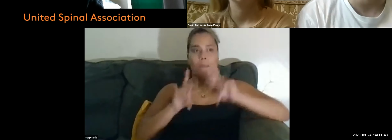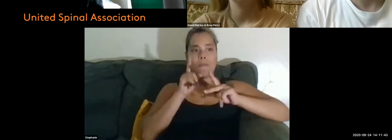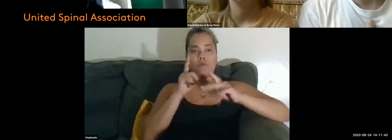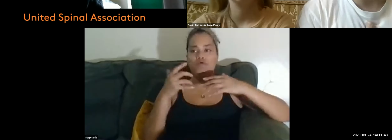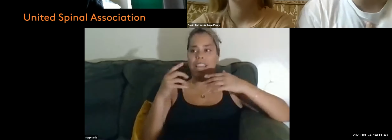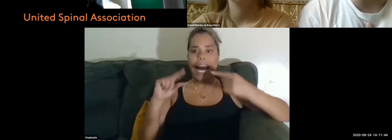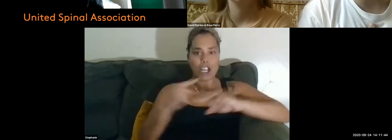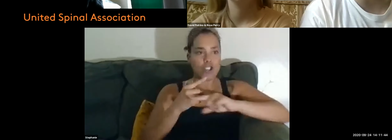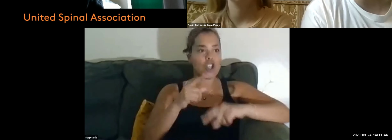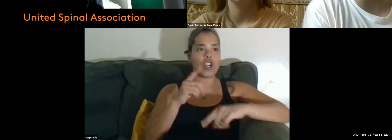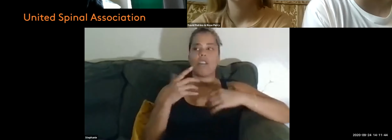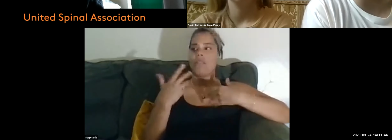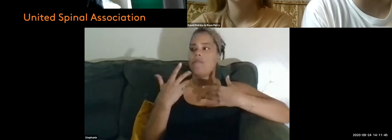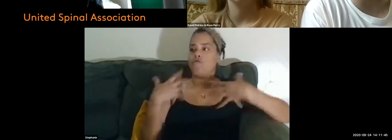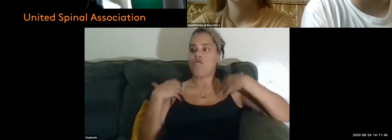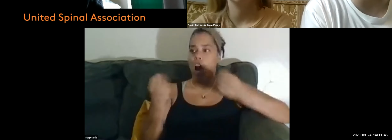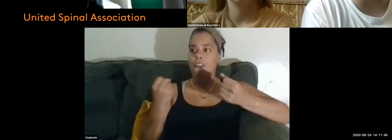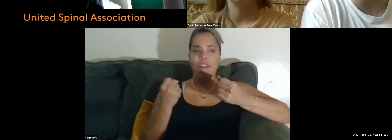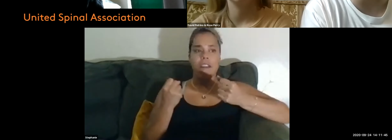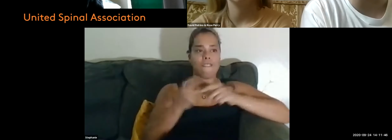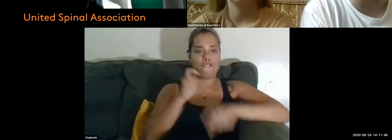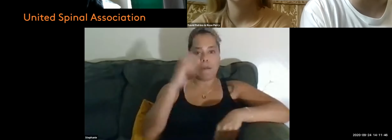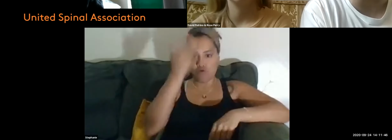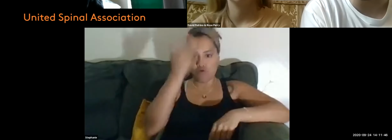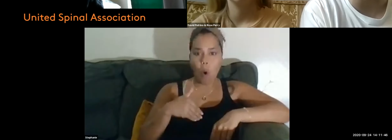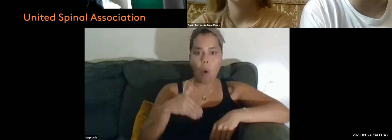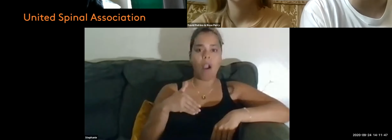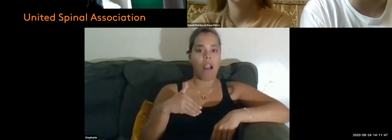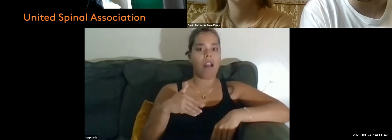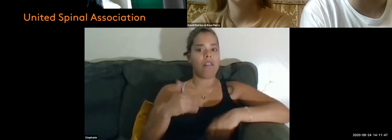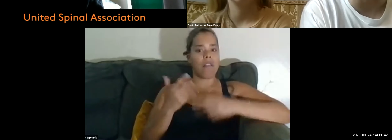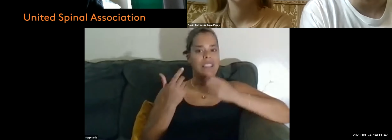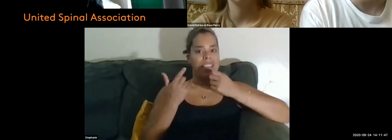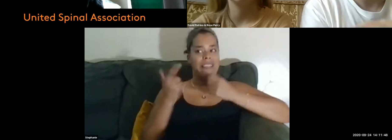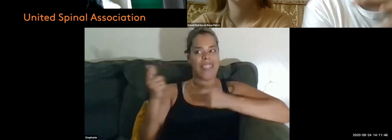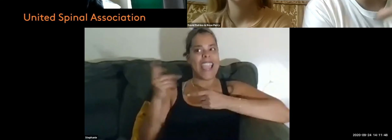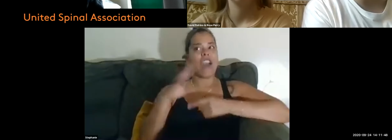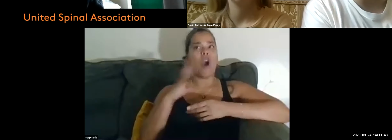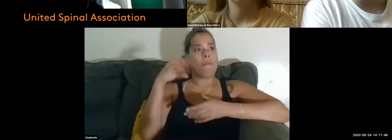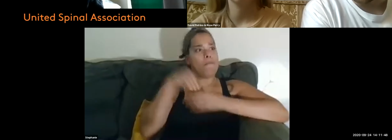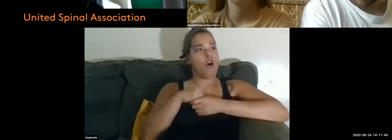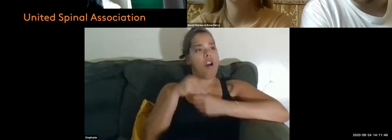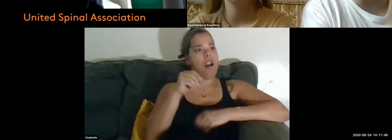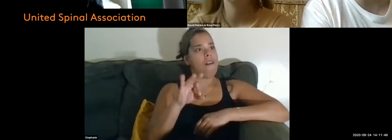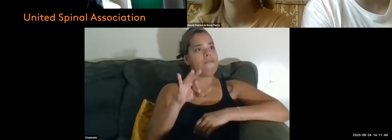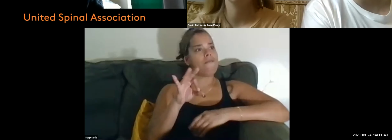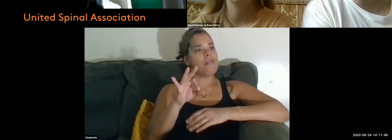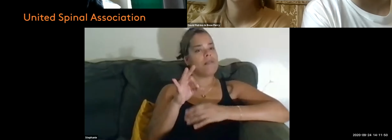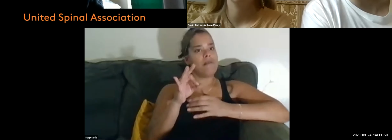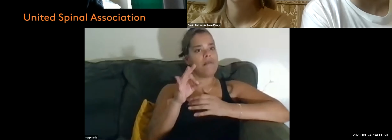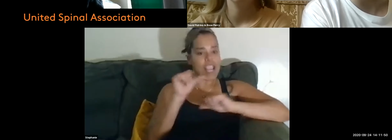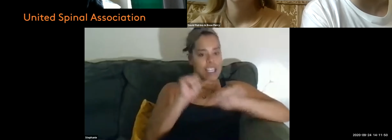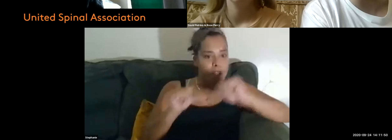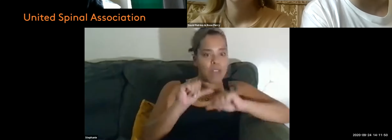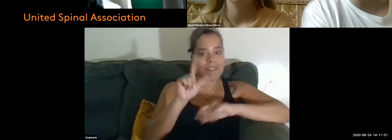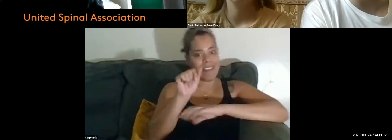stroke. Our stakeholders are people with Parkinson's. They're as much a part of the lab as anyone who works